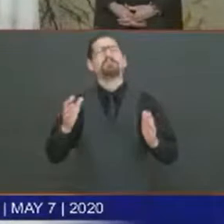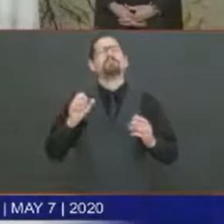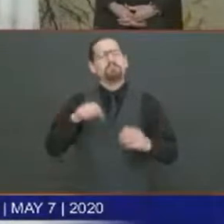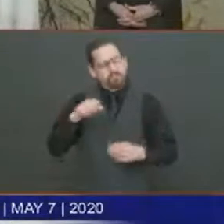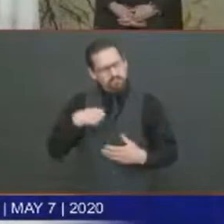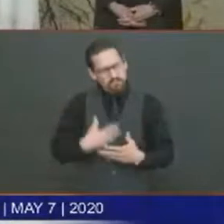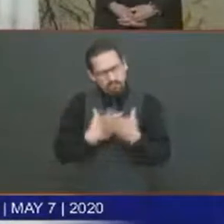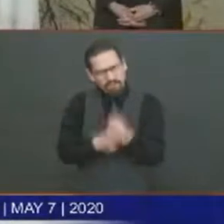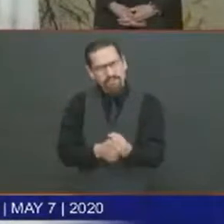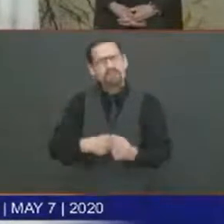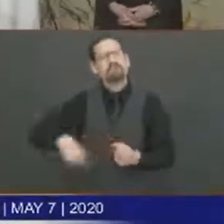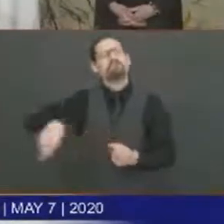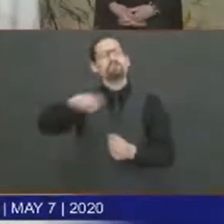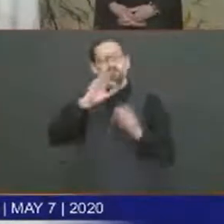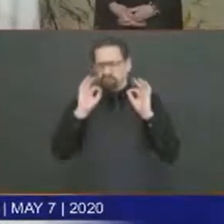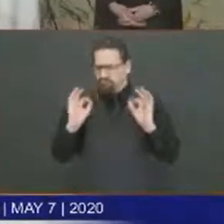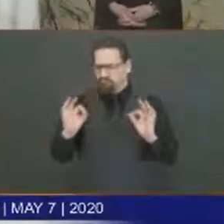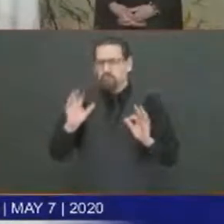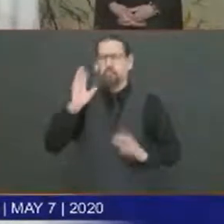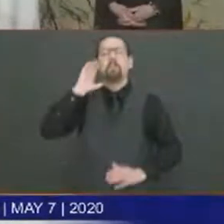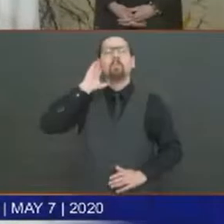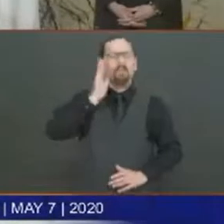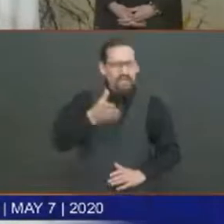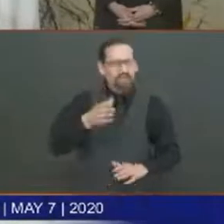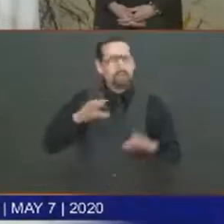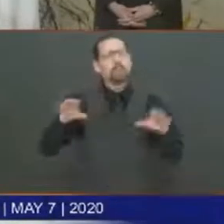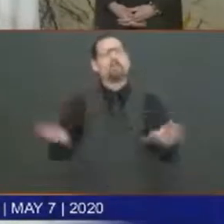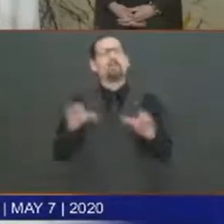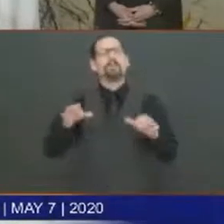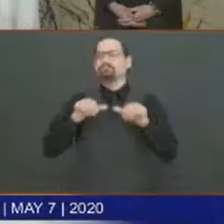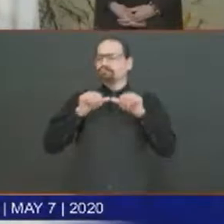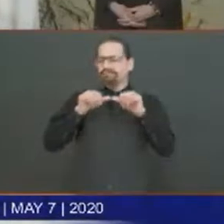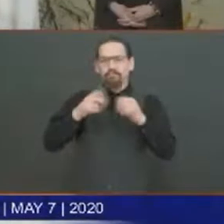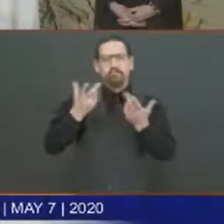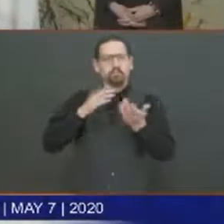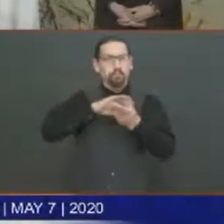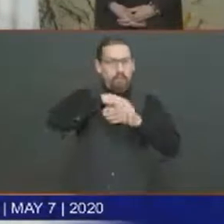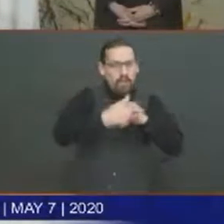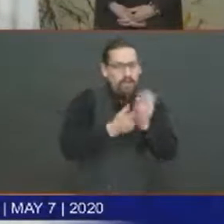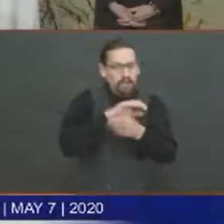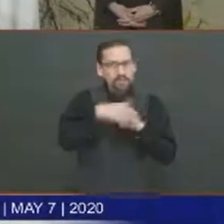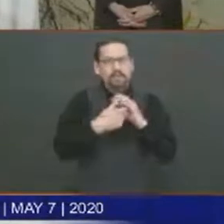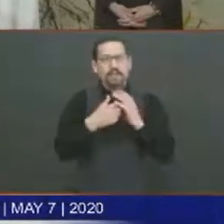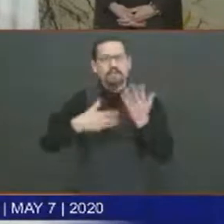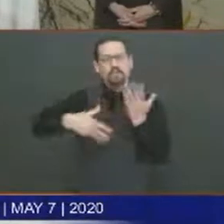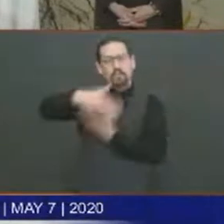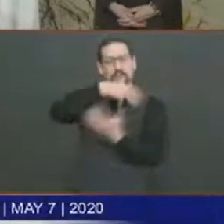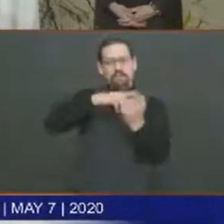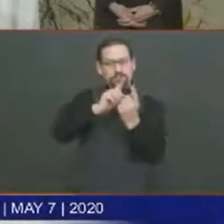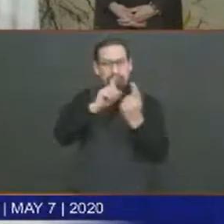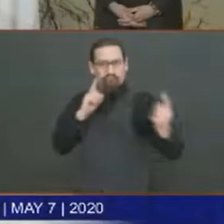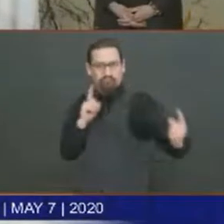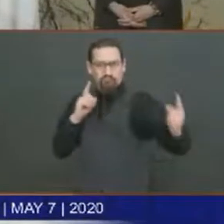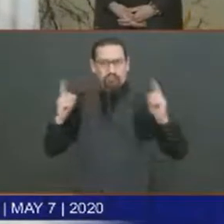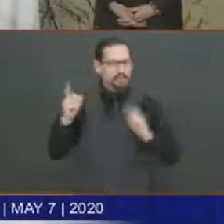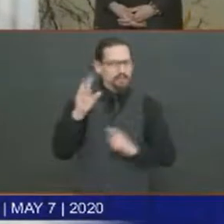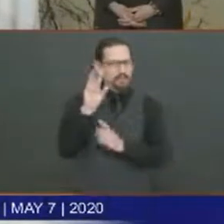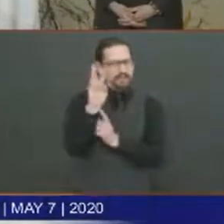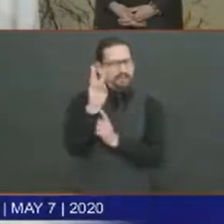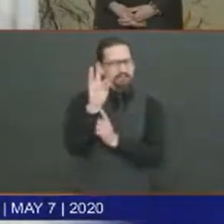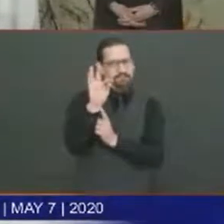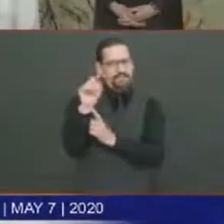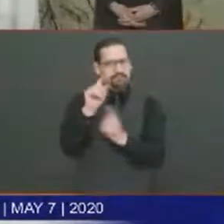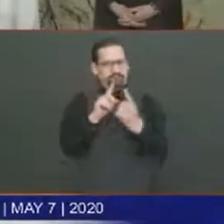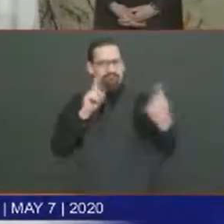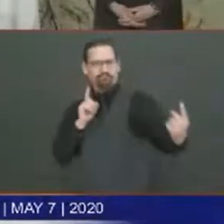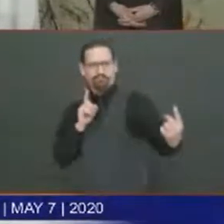that people are going to do the right thing and use good judgment. I'm not going to be able to,